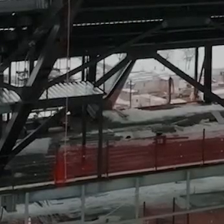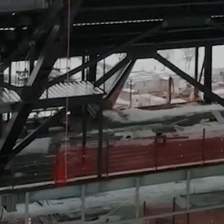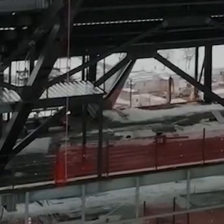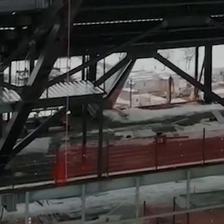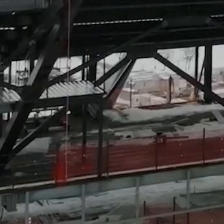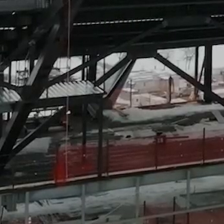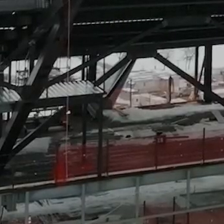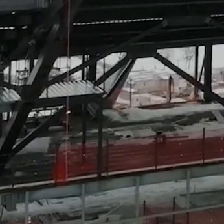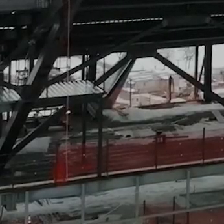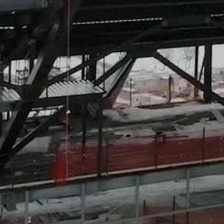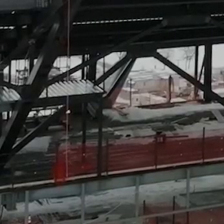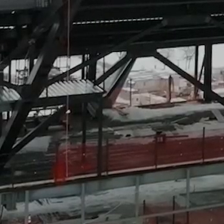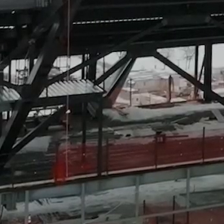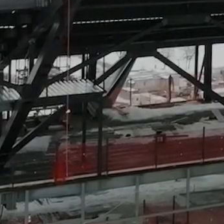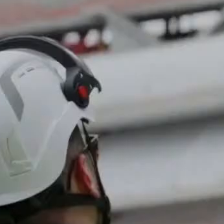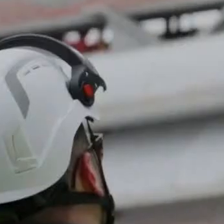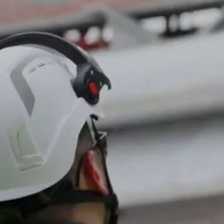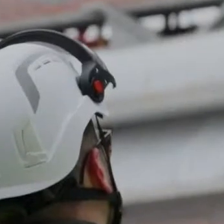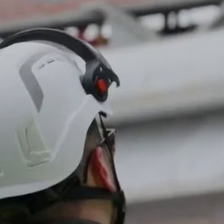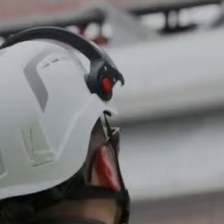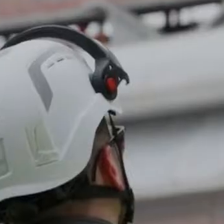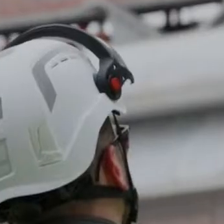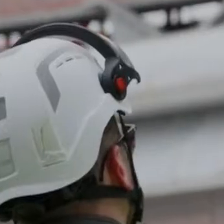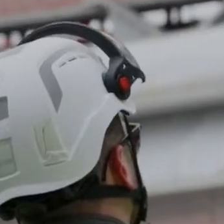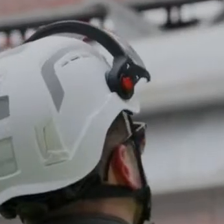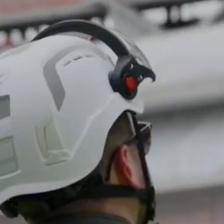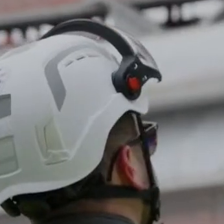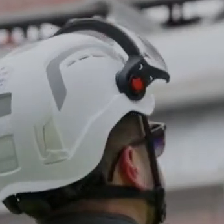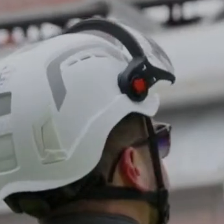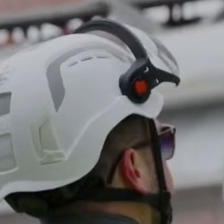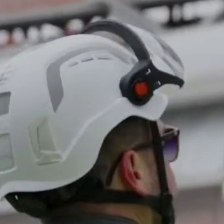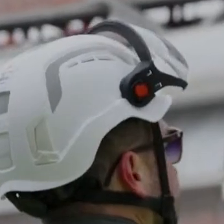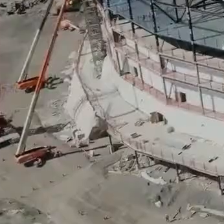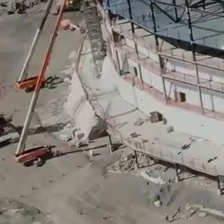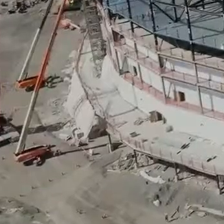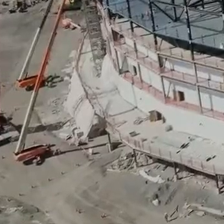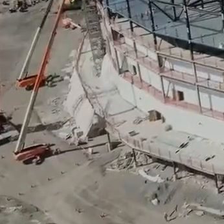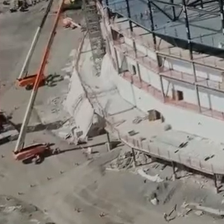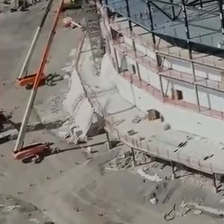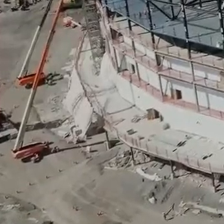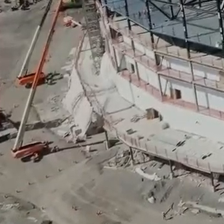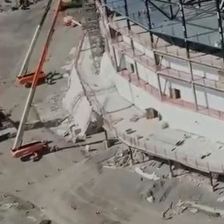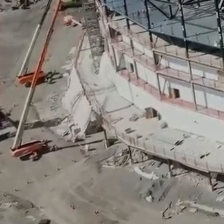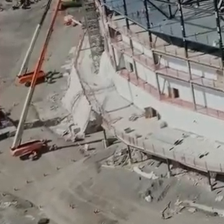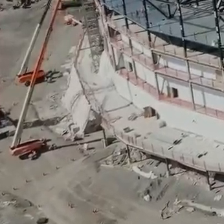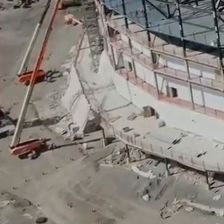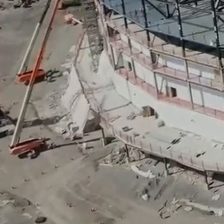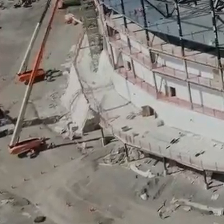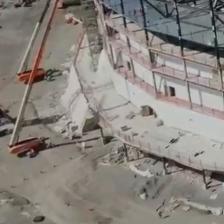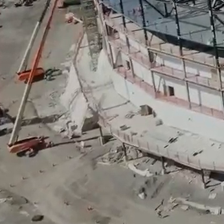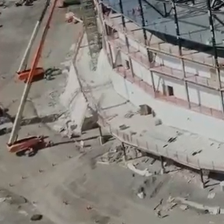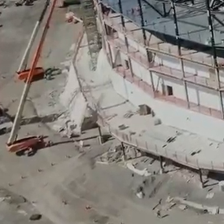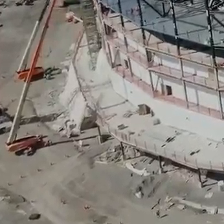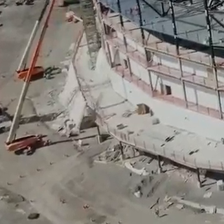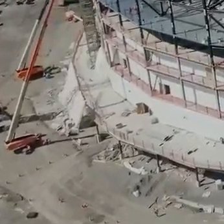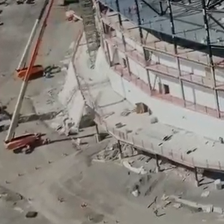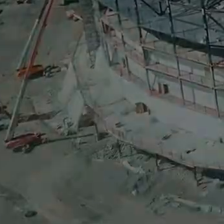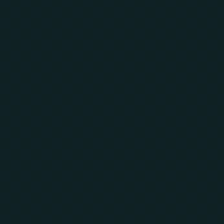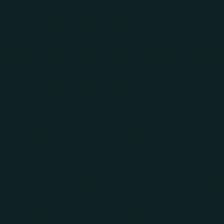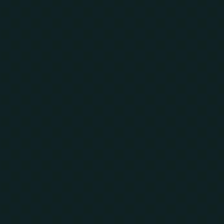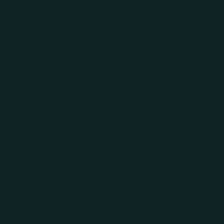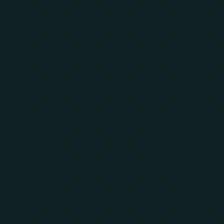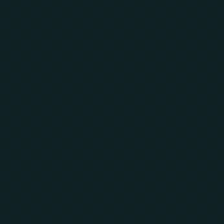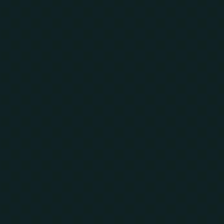exciting time, the halfway point here, as the actual stadium becomes not just seeing it come out of the ground and look like a stadium, but it's starting to come alive